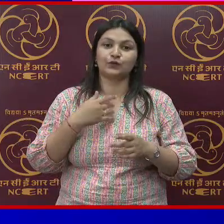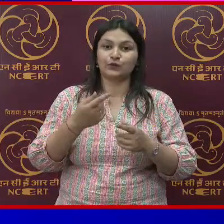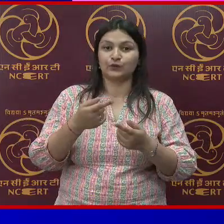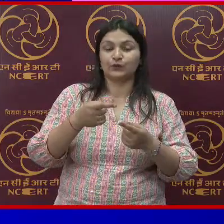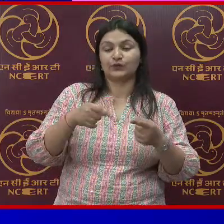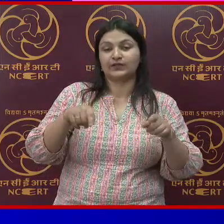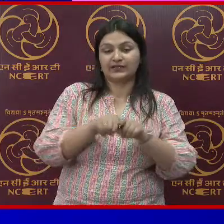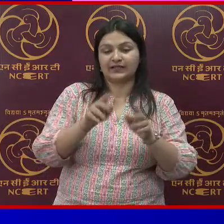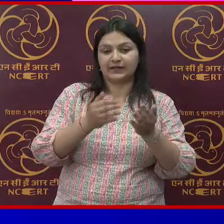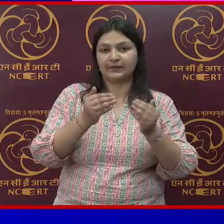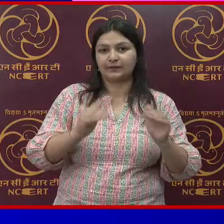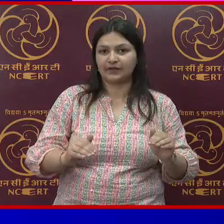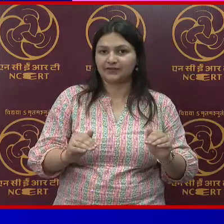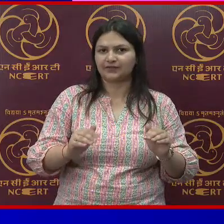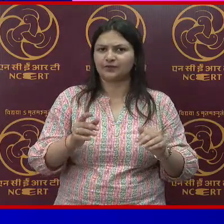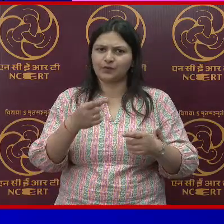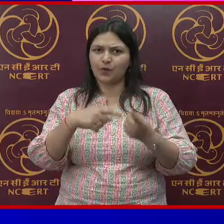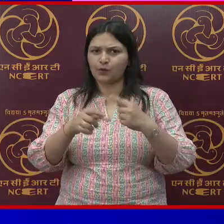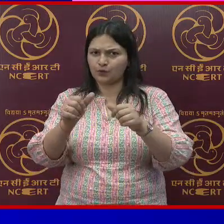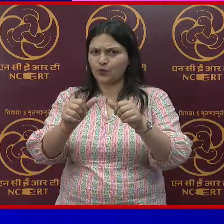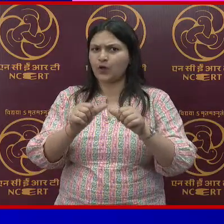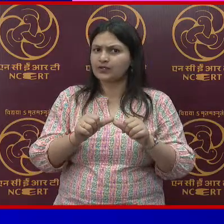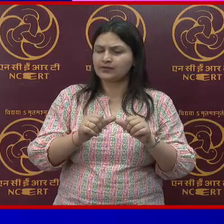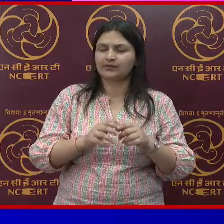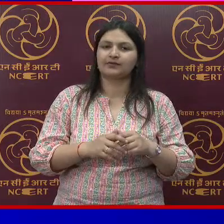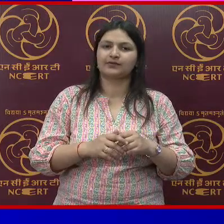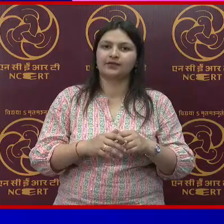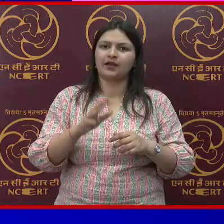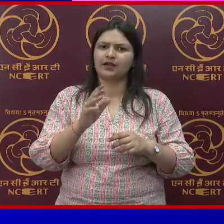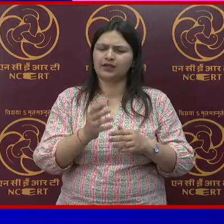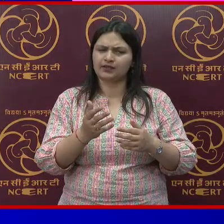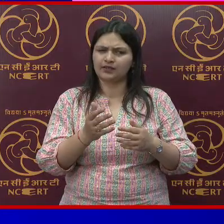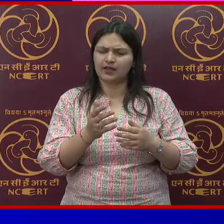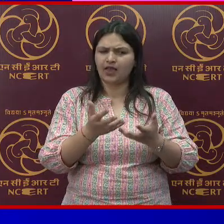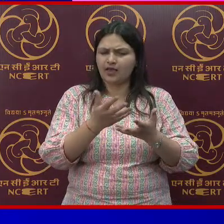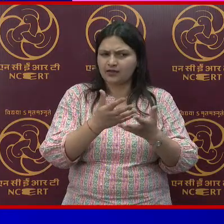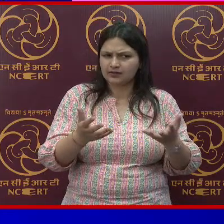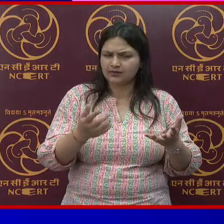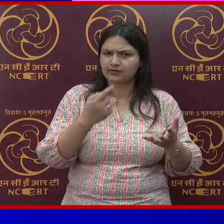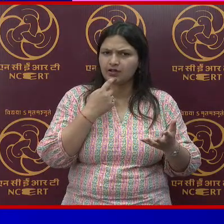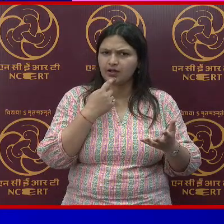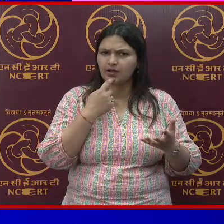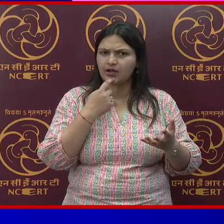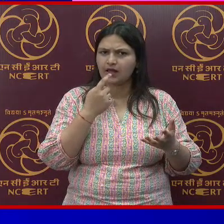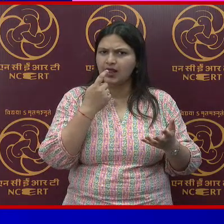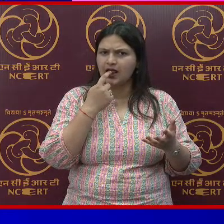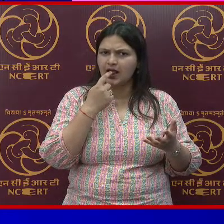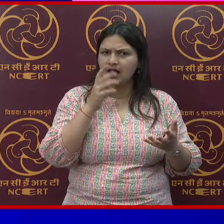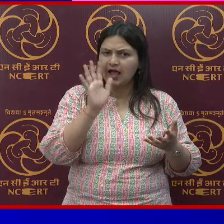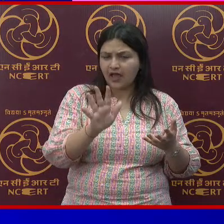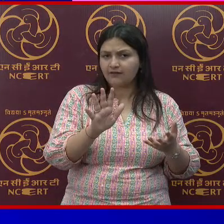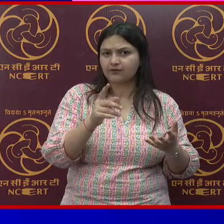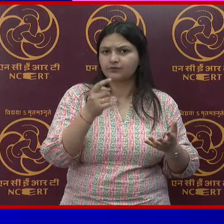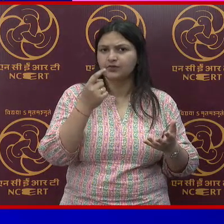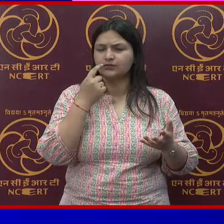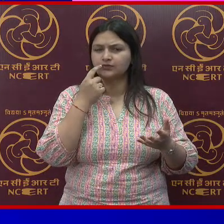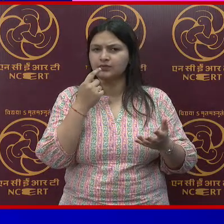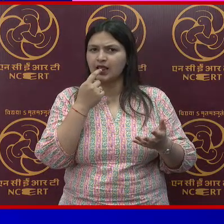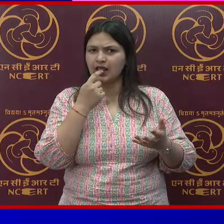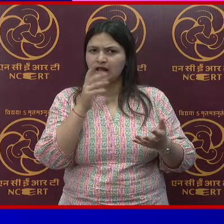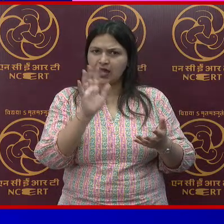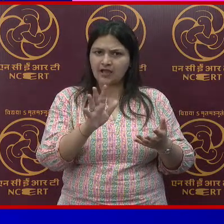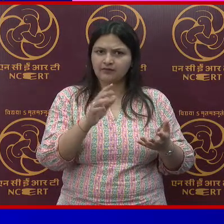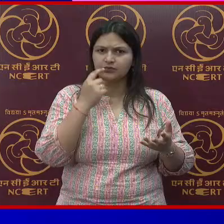section. Correct. What has a tongue but no mouth? Since we have Oh, talked a just lot think about about body parts today, what has a